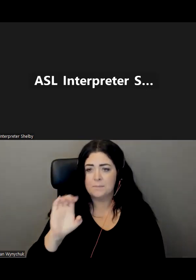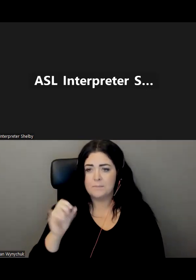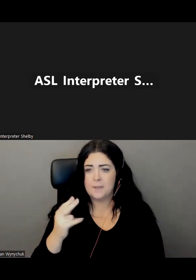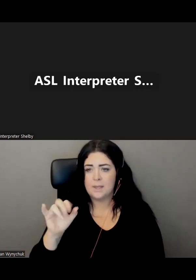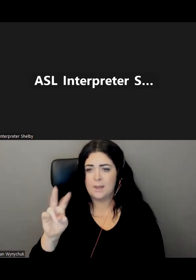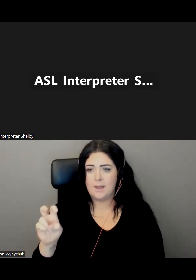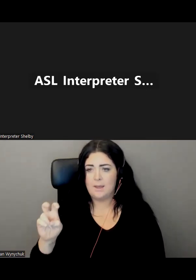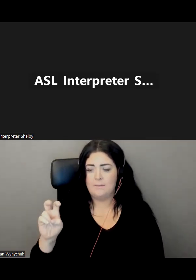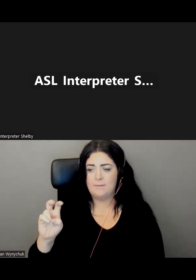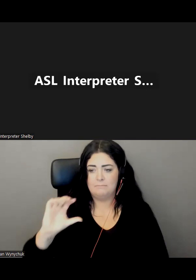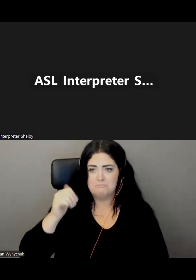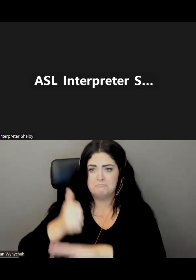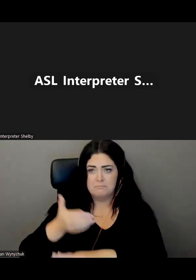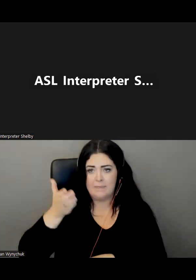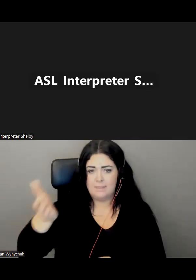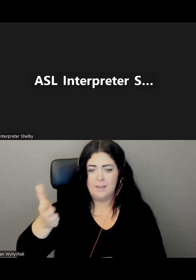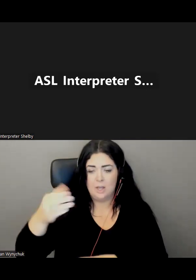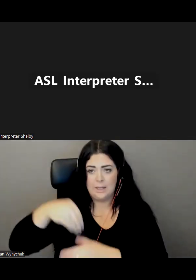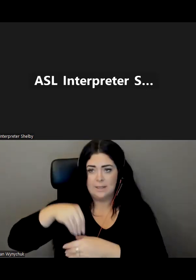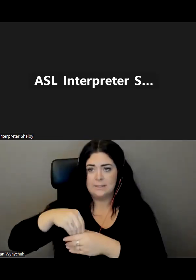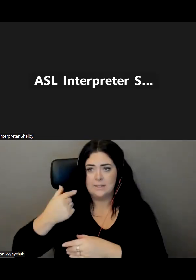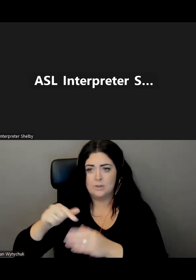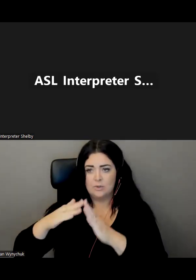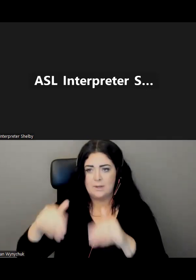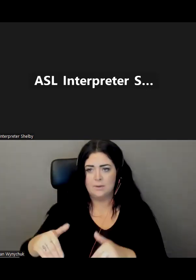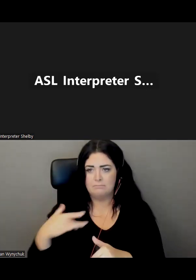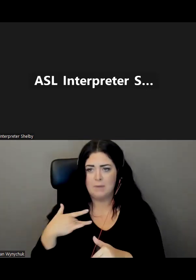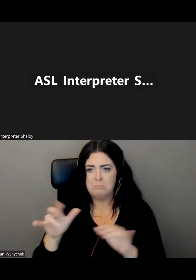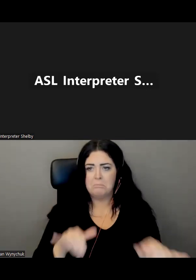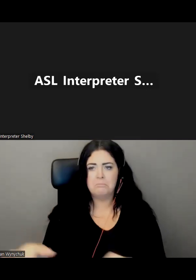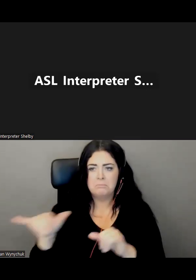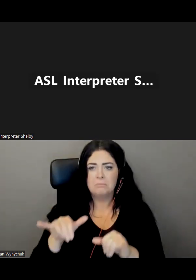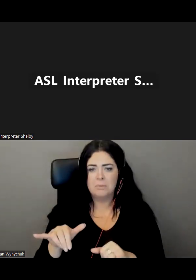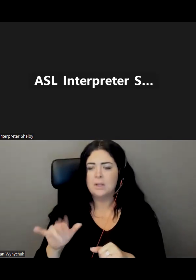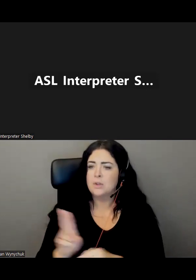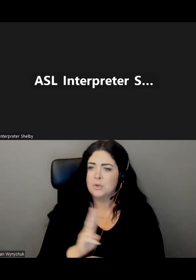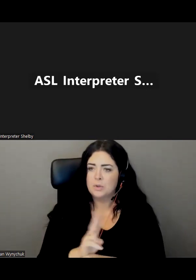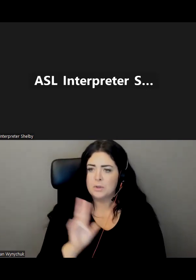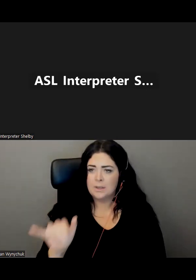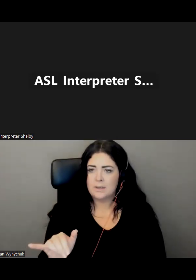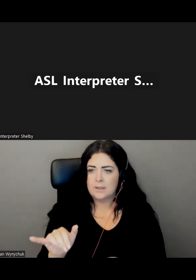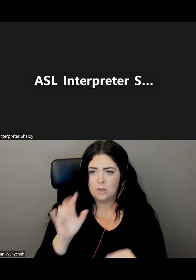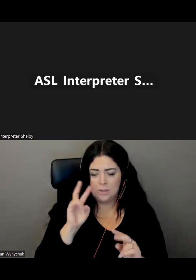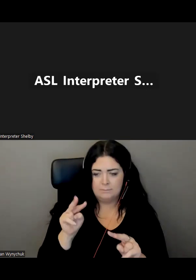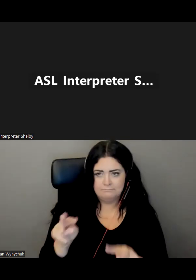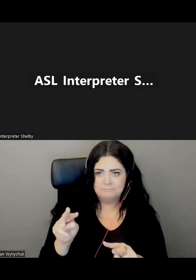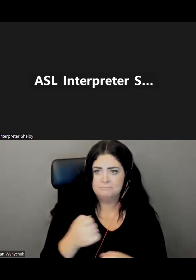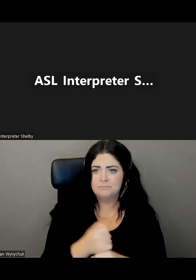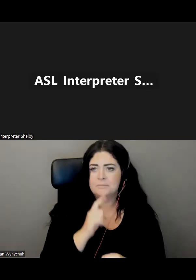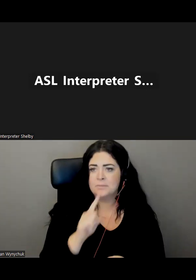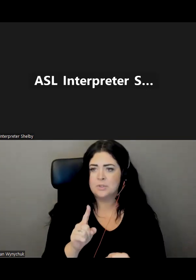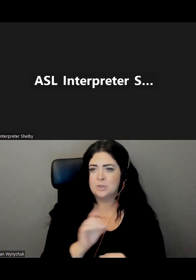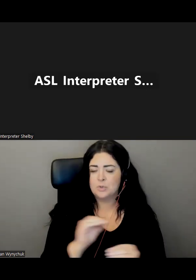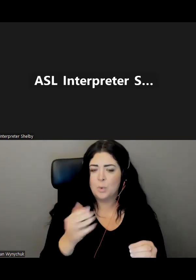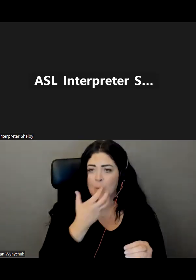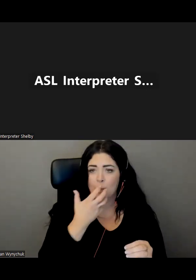really, really common. So you can definitely have that method. I know a lot of people, you need to watch that to make sure that it doesn't get too